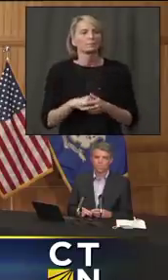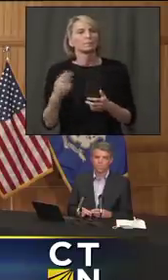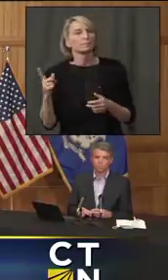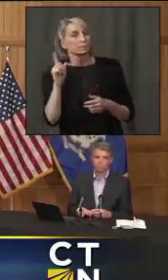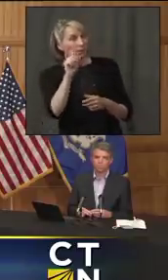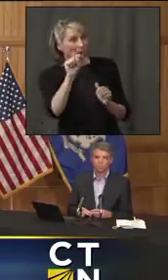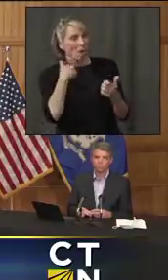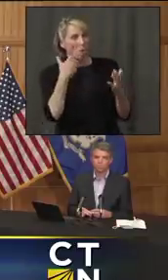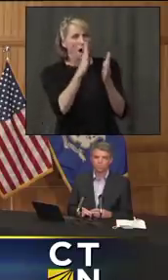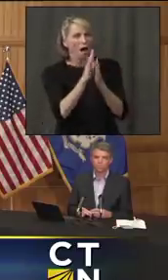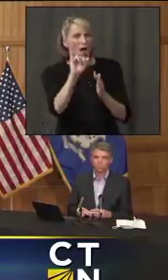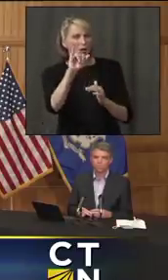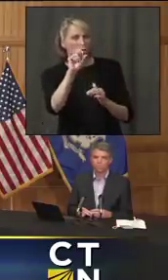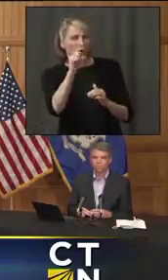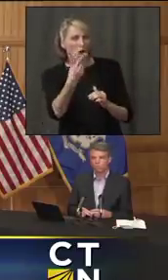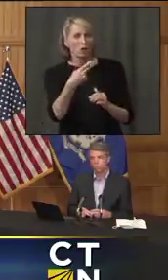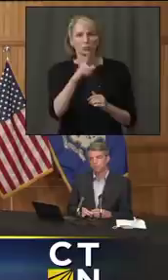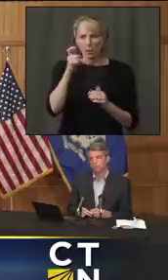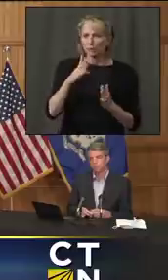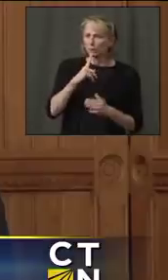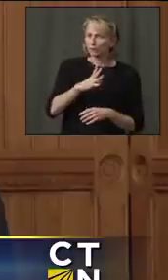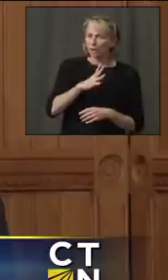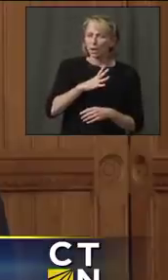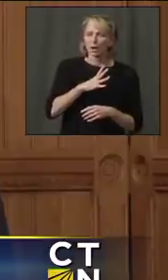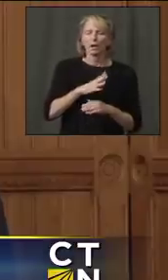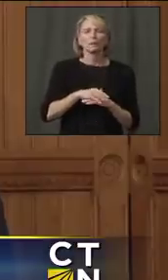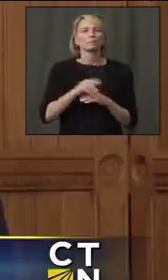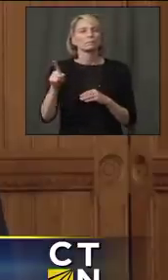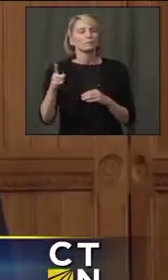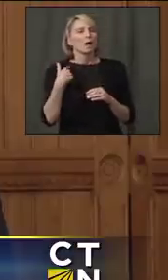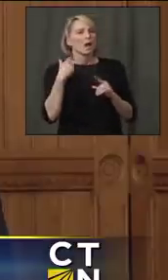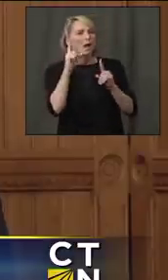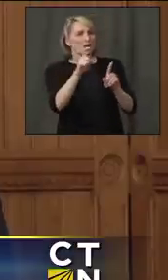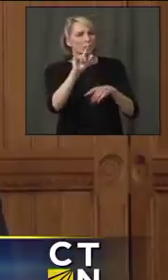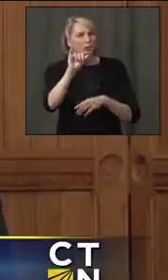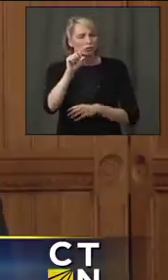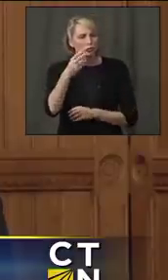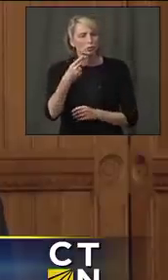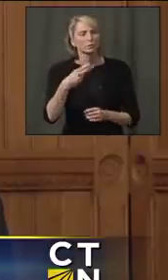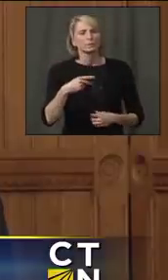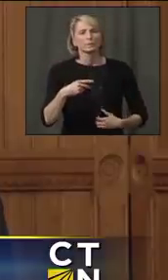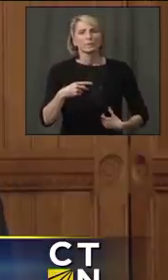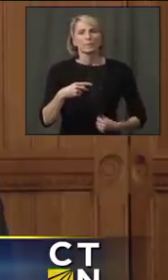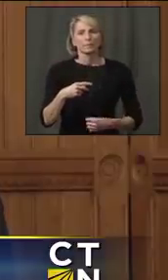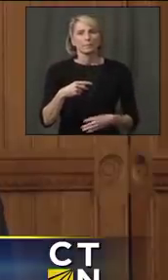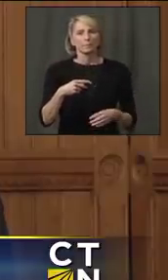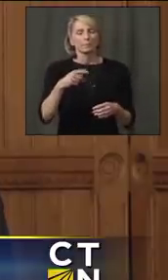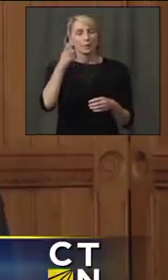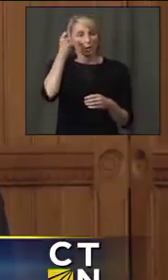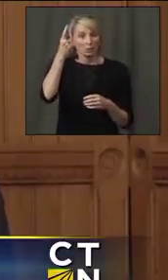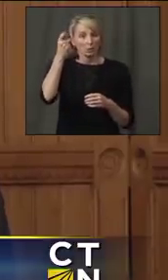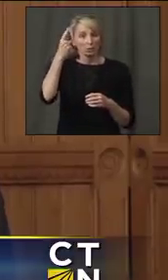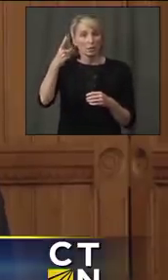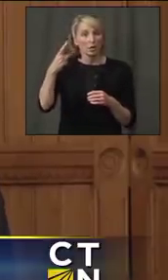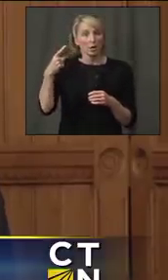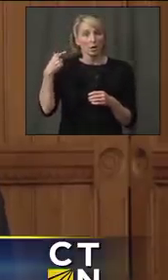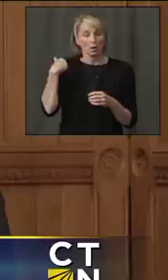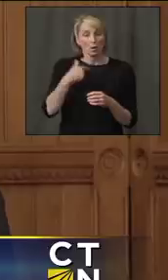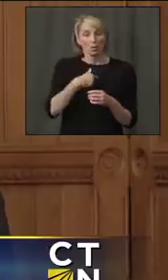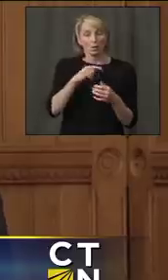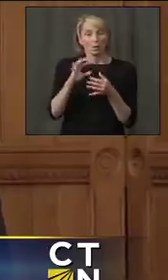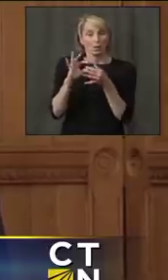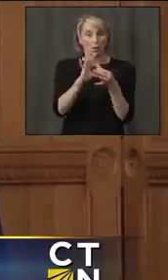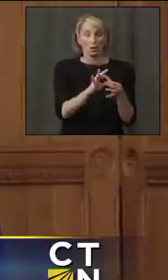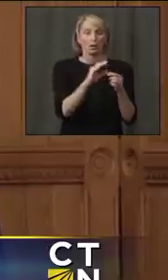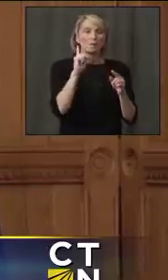You got it. I'm interested. Thanks, Josh. So we're under 100 hospitalizations.